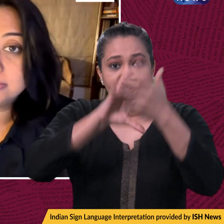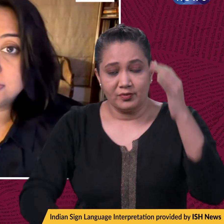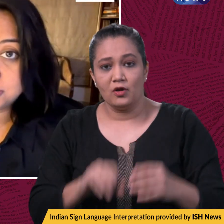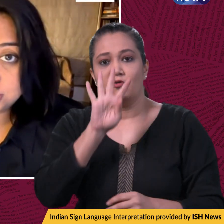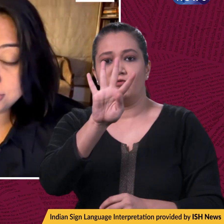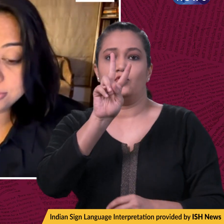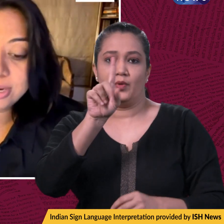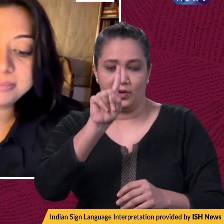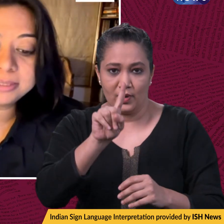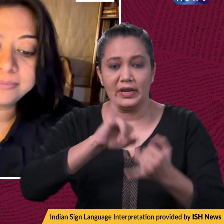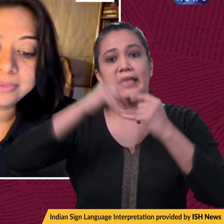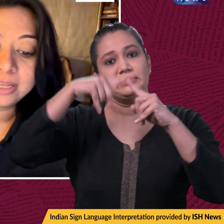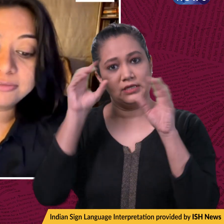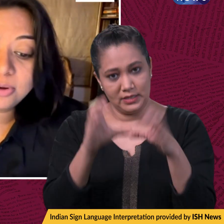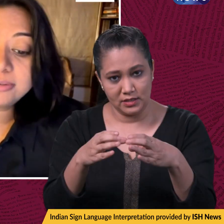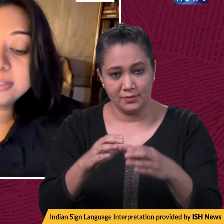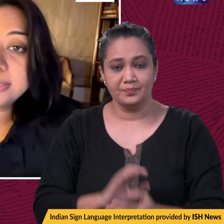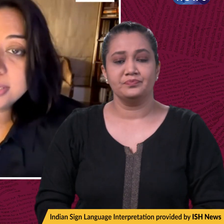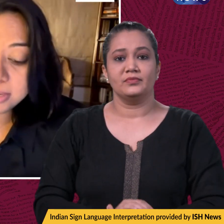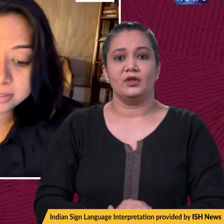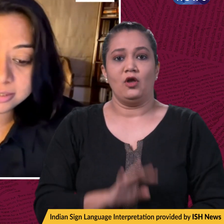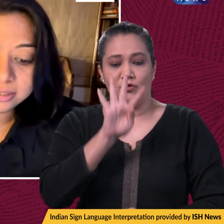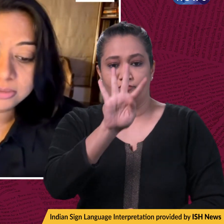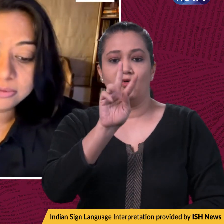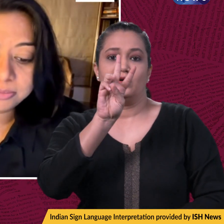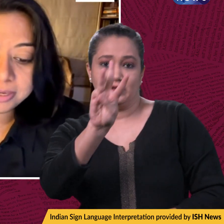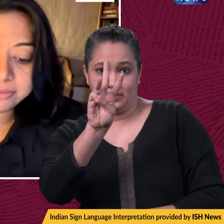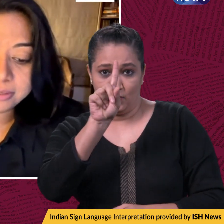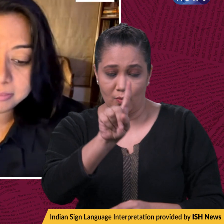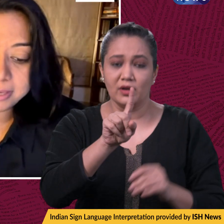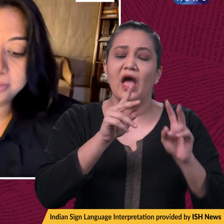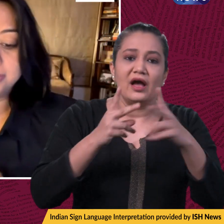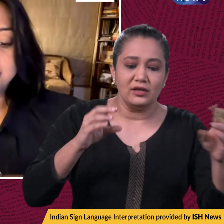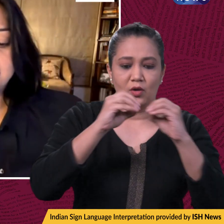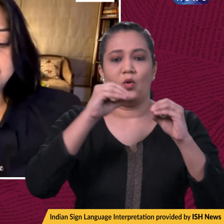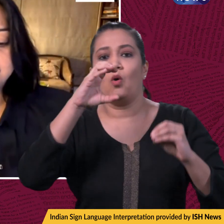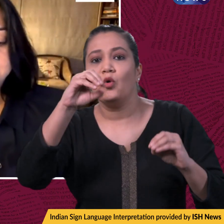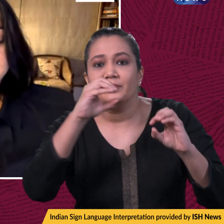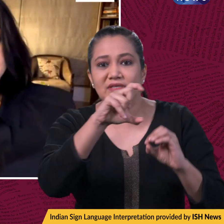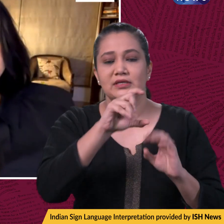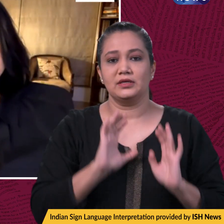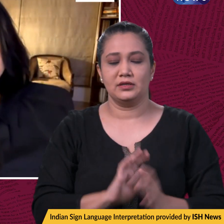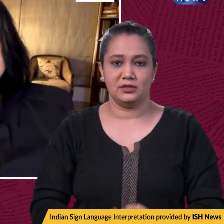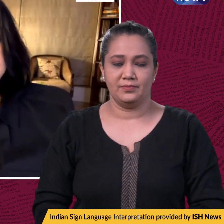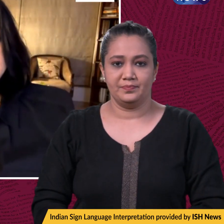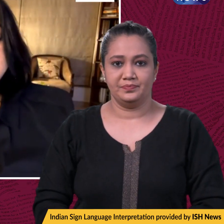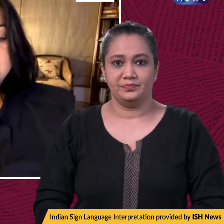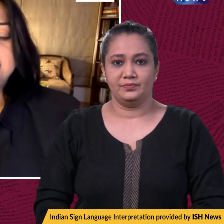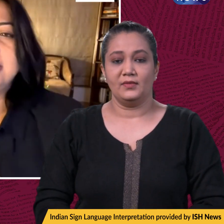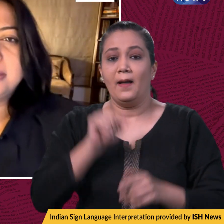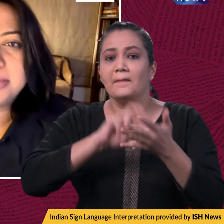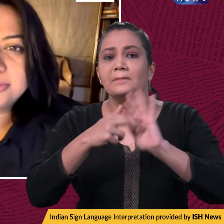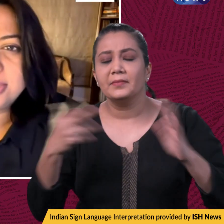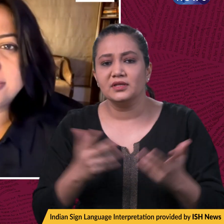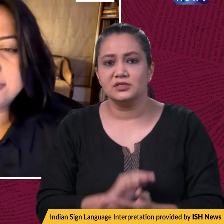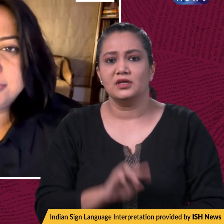421 were from scheduled tribes, and 431 were from other backward classes. This means that